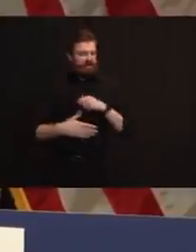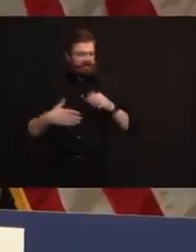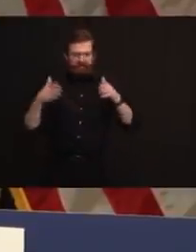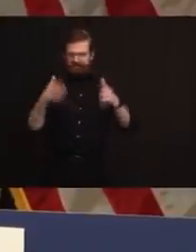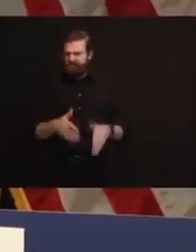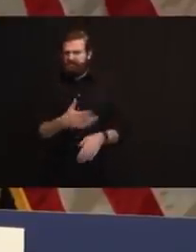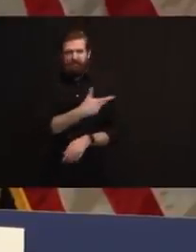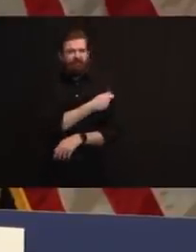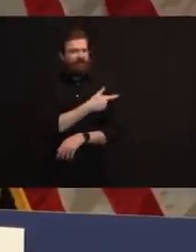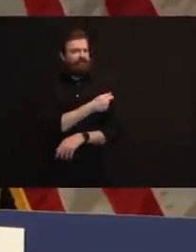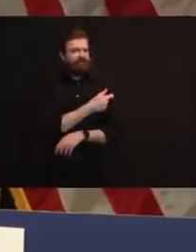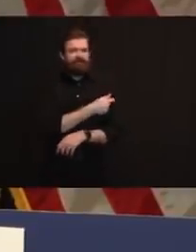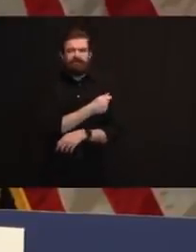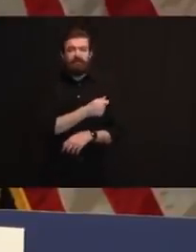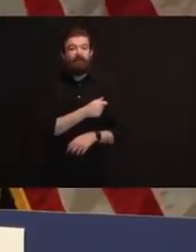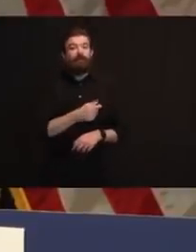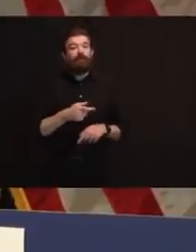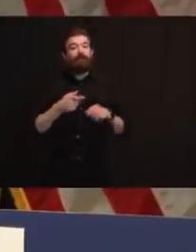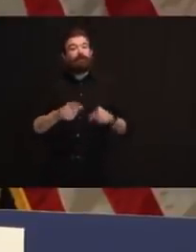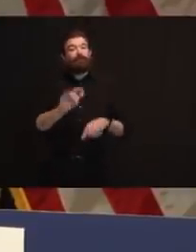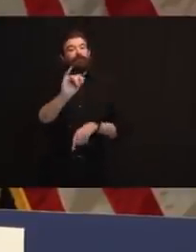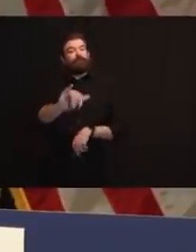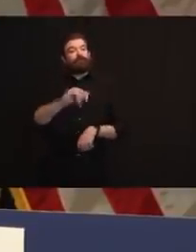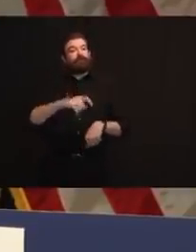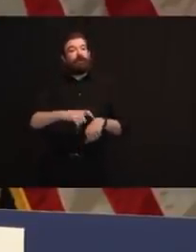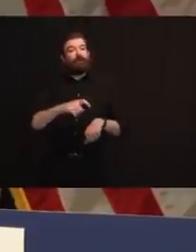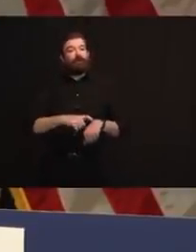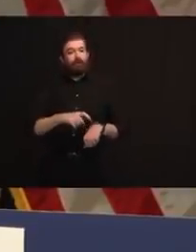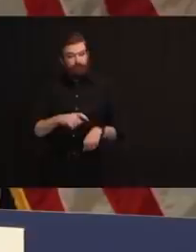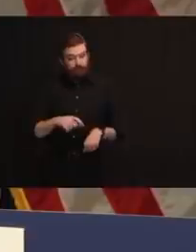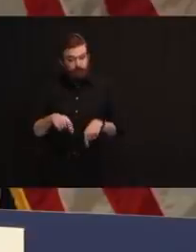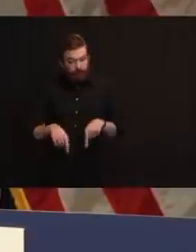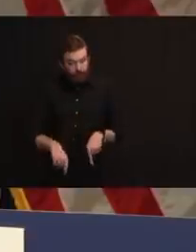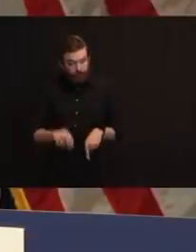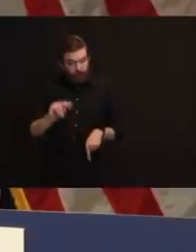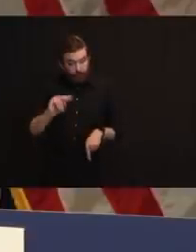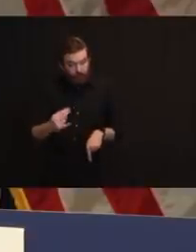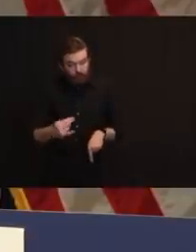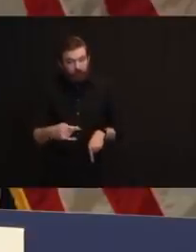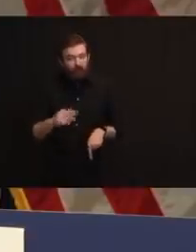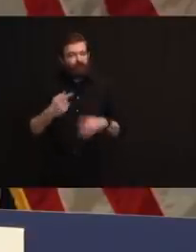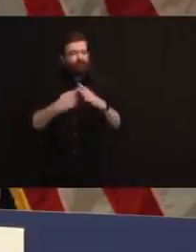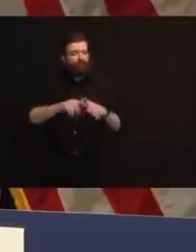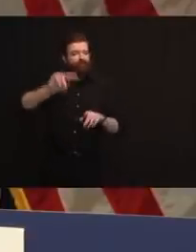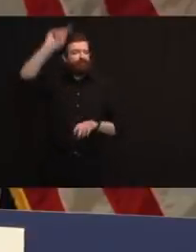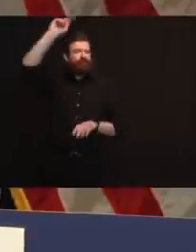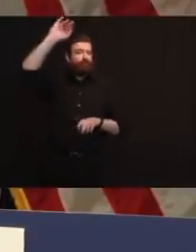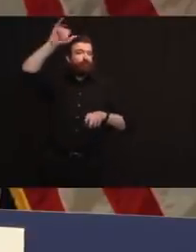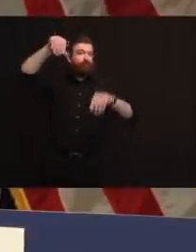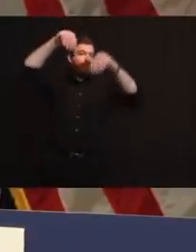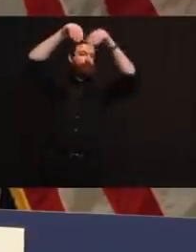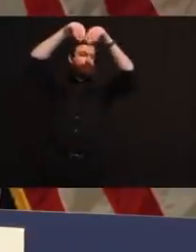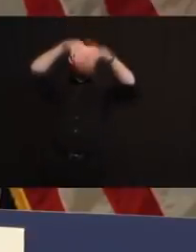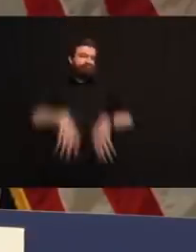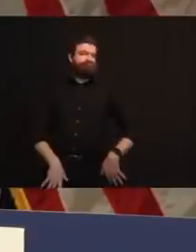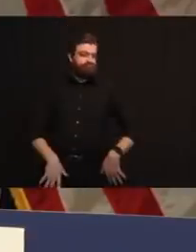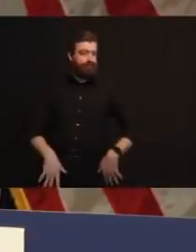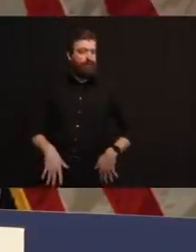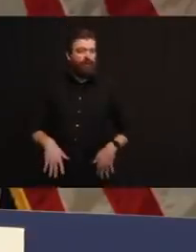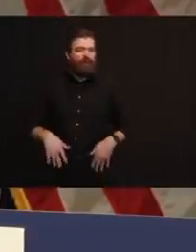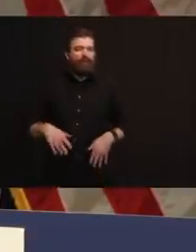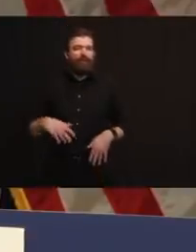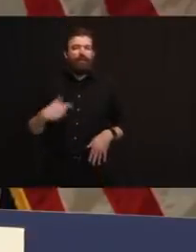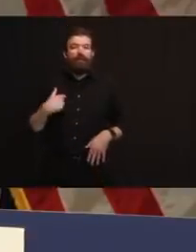rise of the number of cases in New Jersey, particularly in the north, but then throughout the state, there was a lot of concern about resources, in